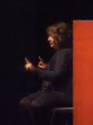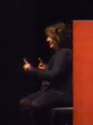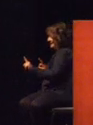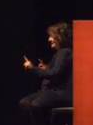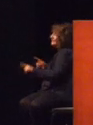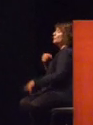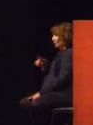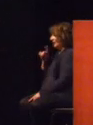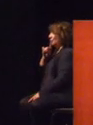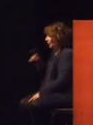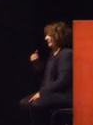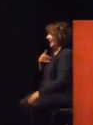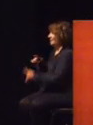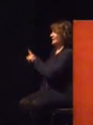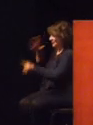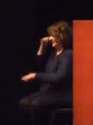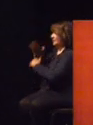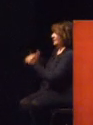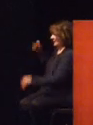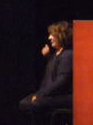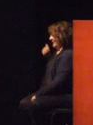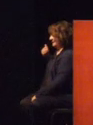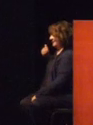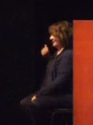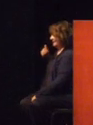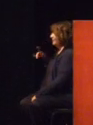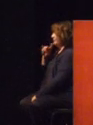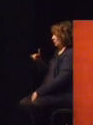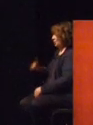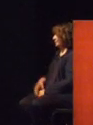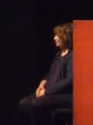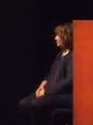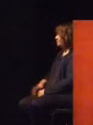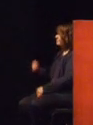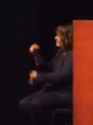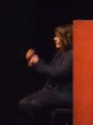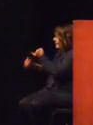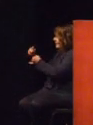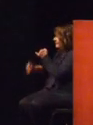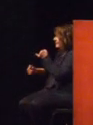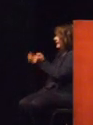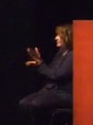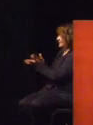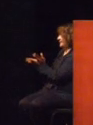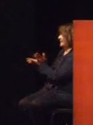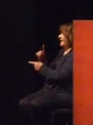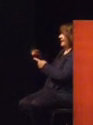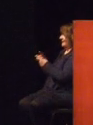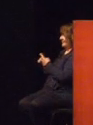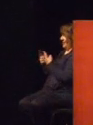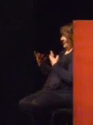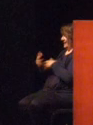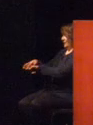experience than what has been the pattern in the past. And the last piece really is around integrated